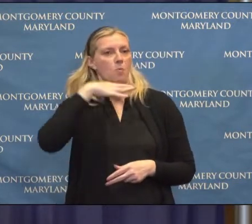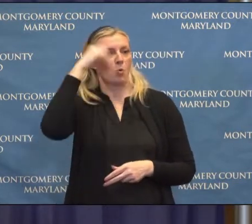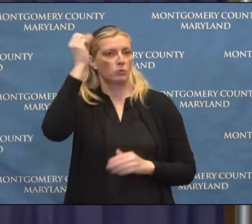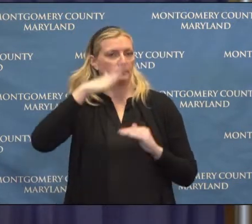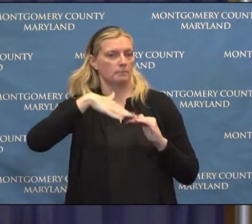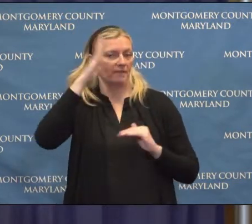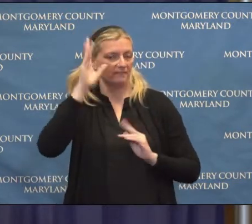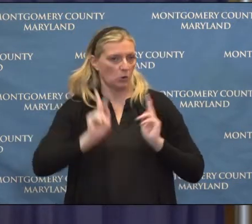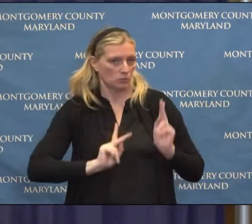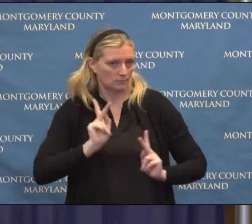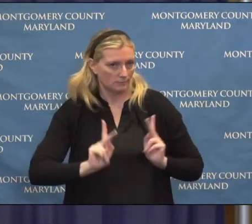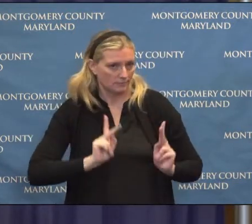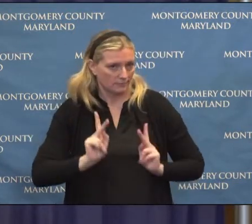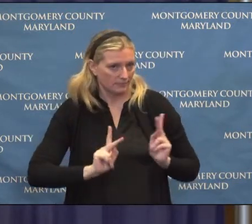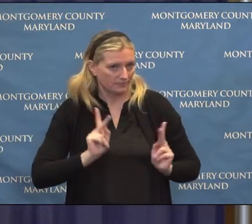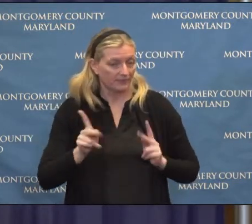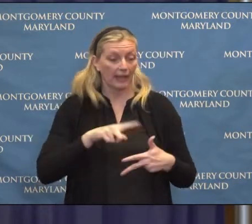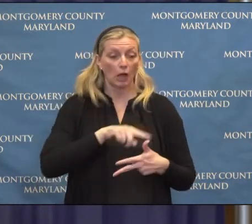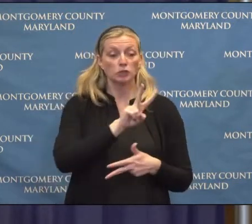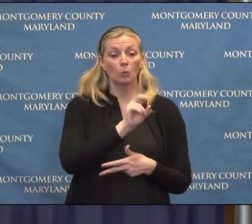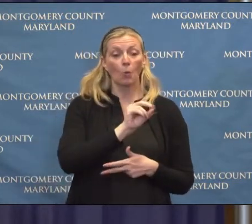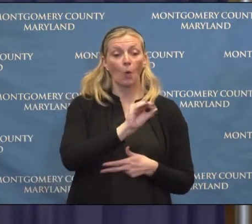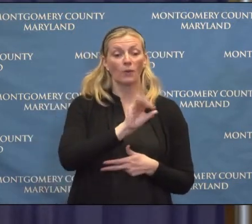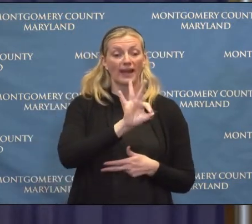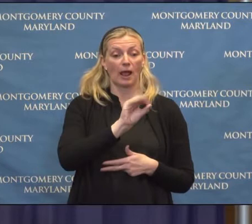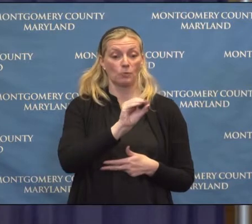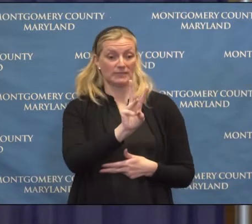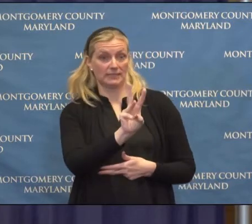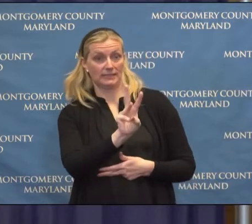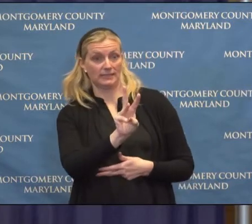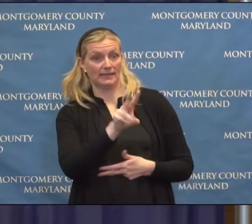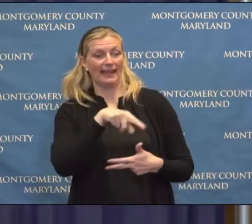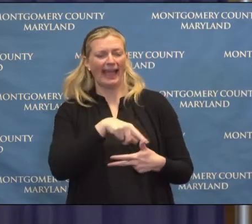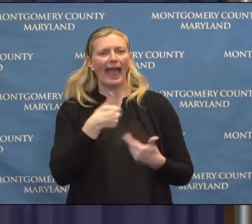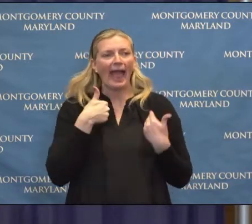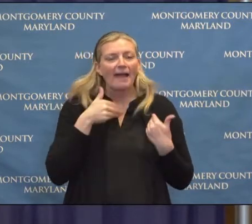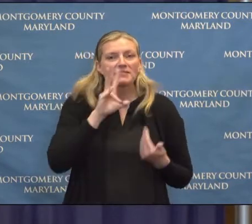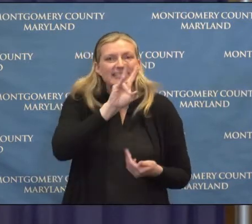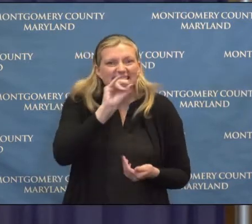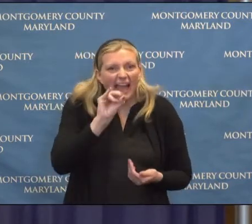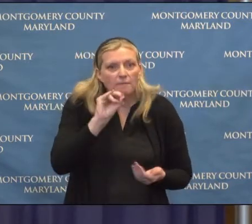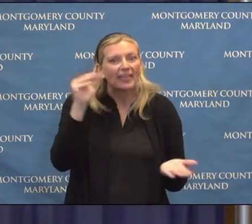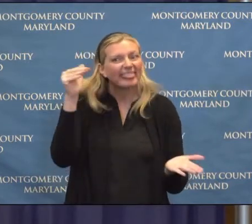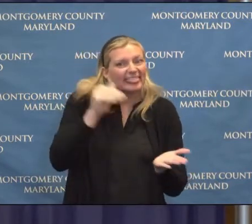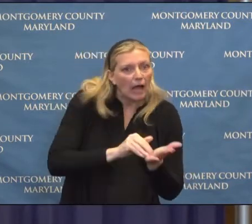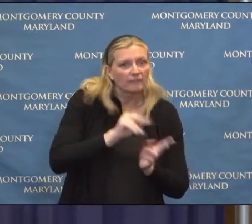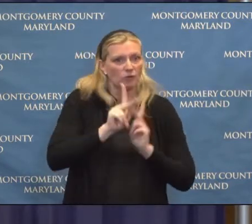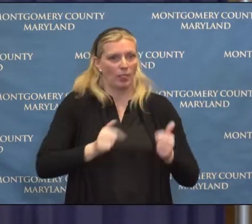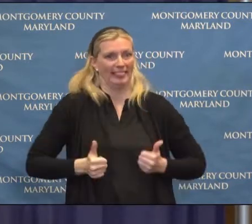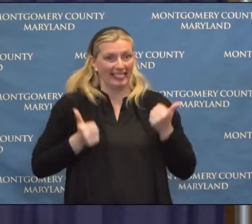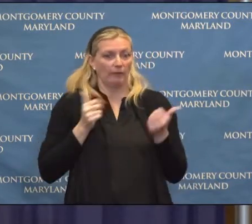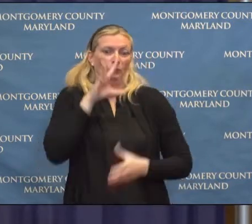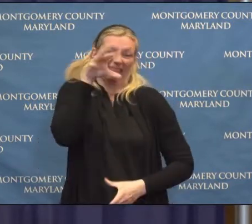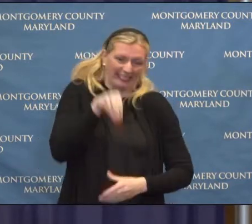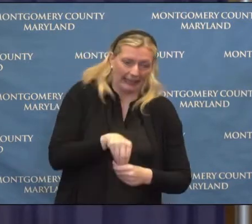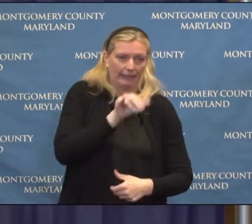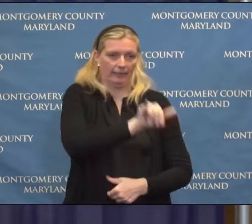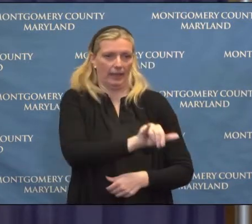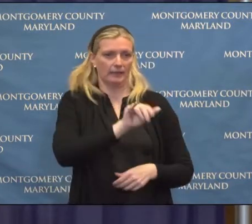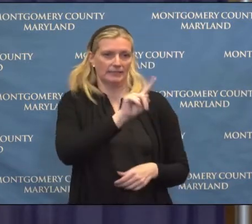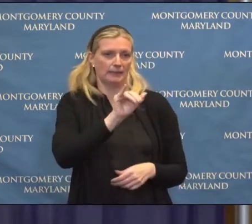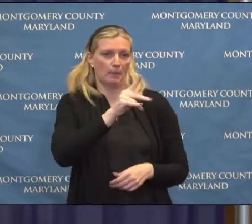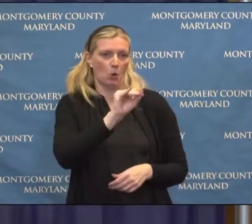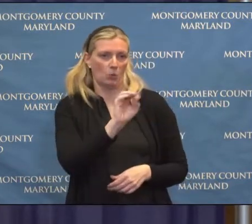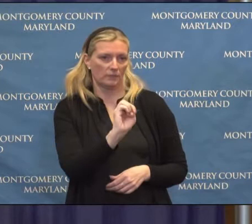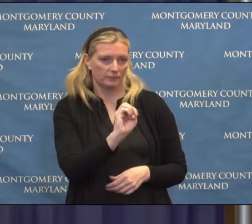So for example, zip code 20906 has over 70,000 residents. And so when you talk about 150